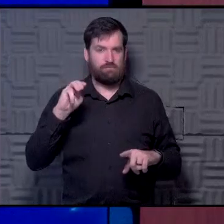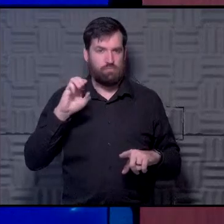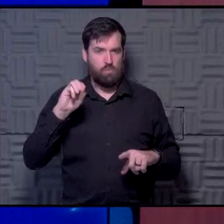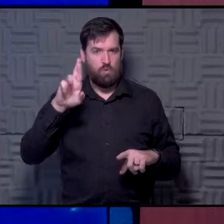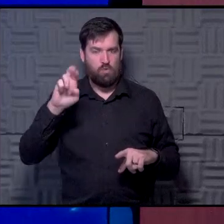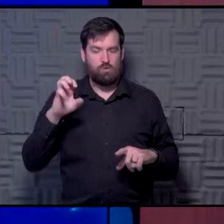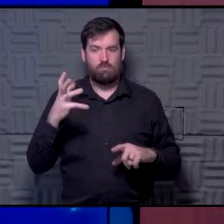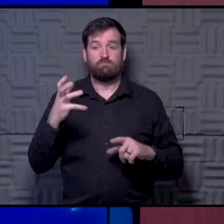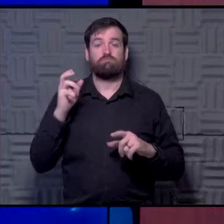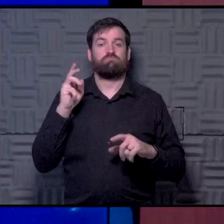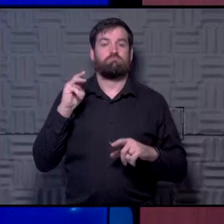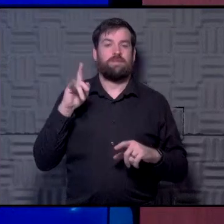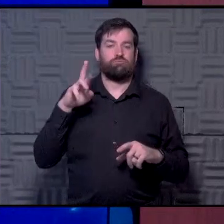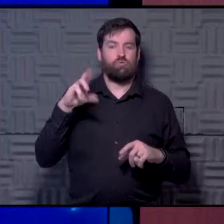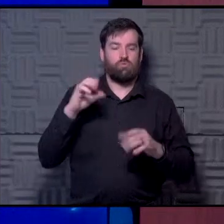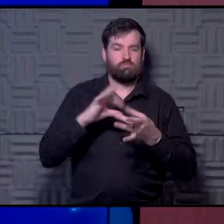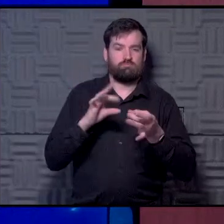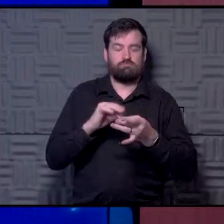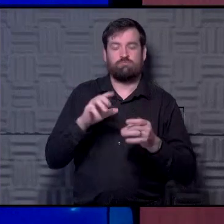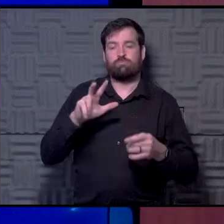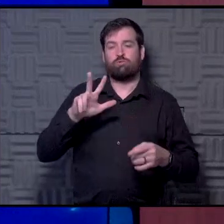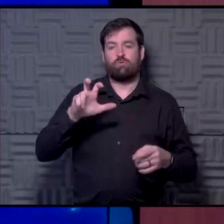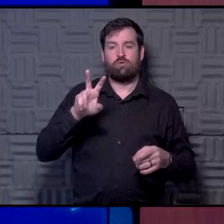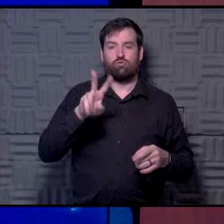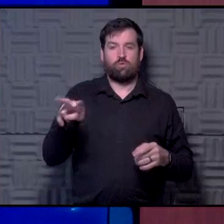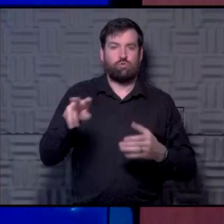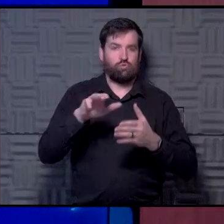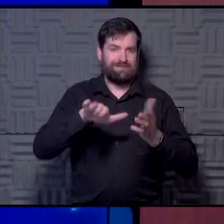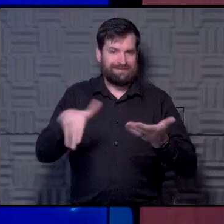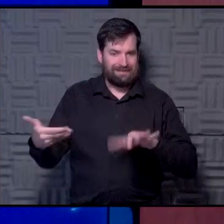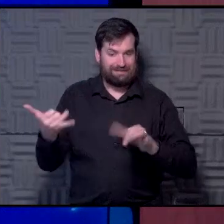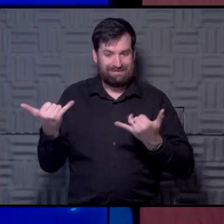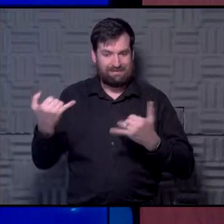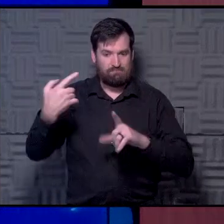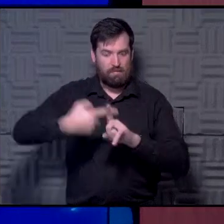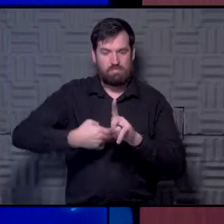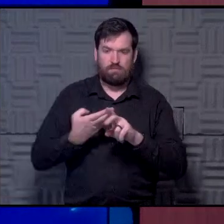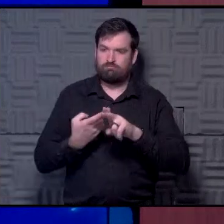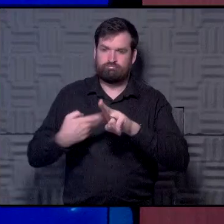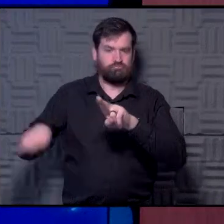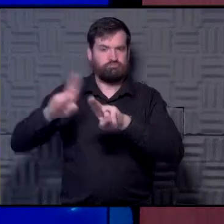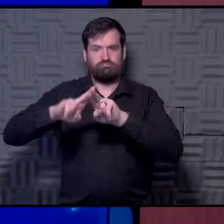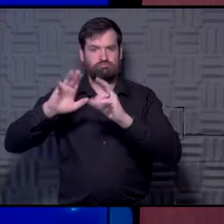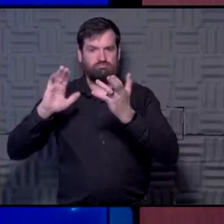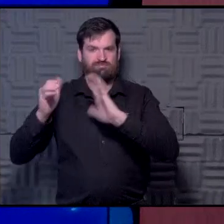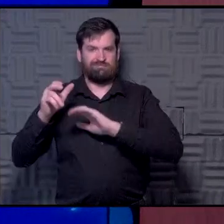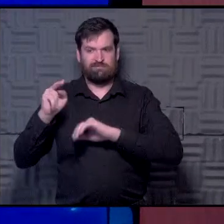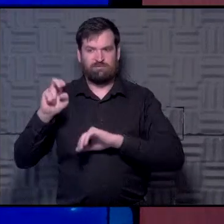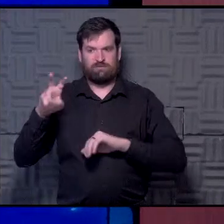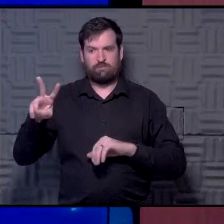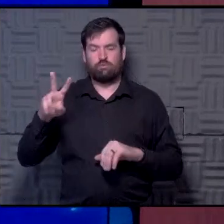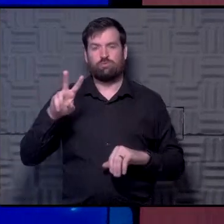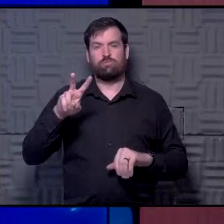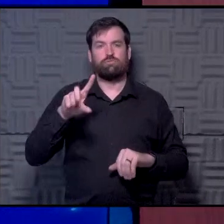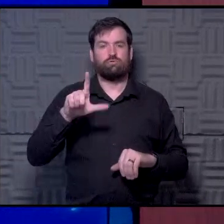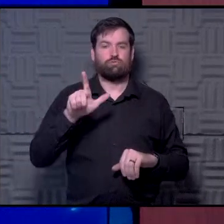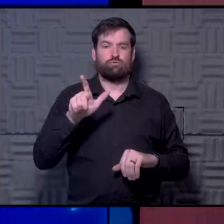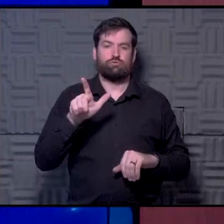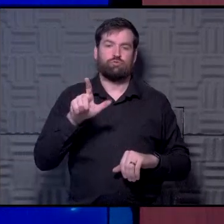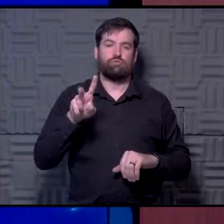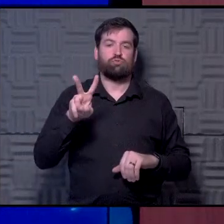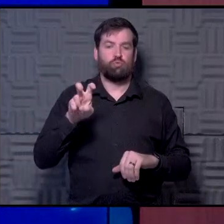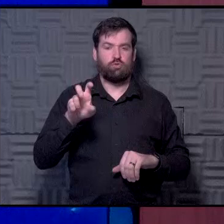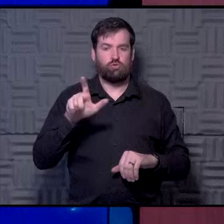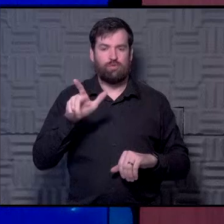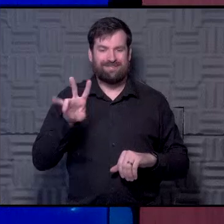the Metro has recorded 322 deaths this month, a sharp increase from November, which had 227